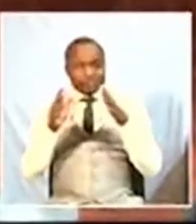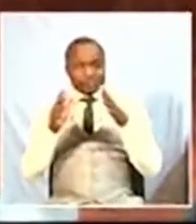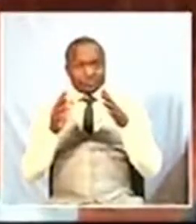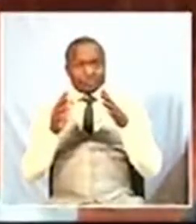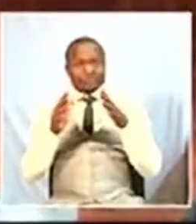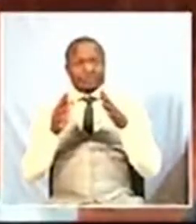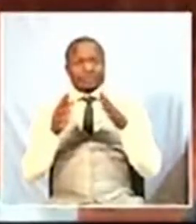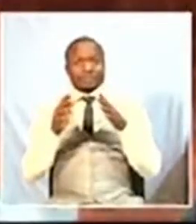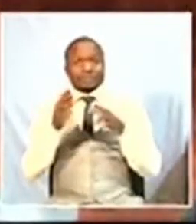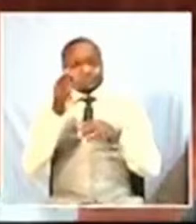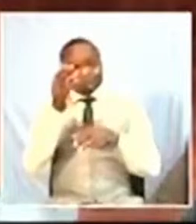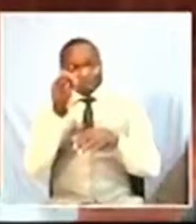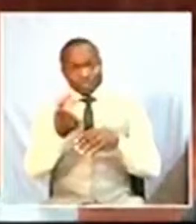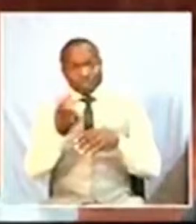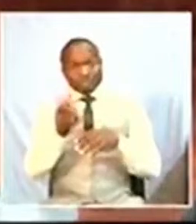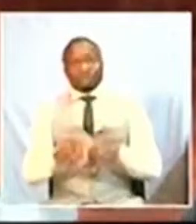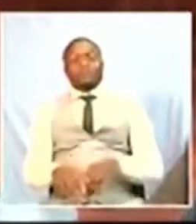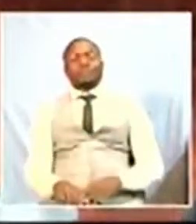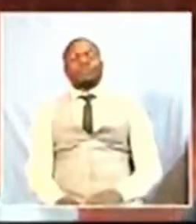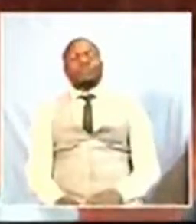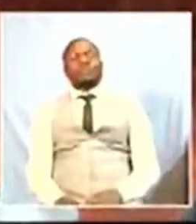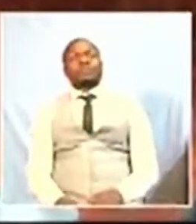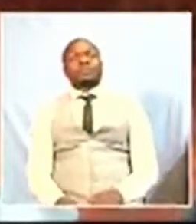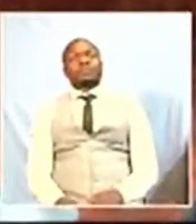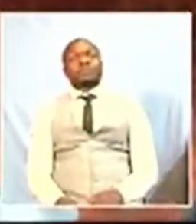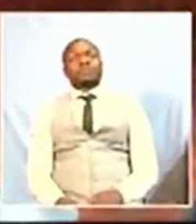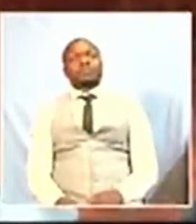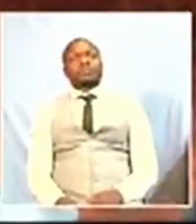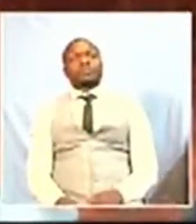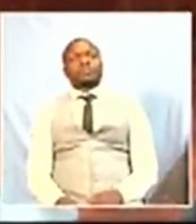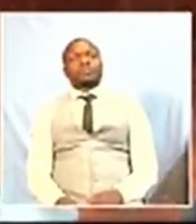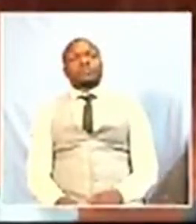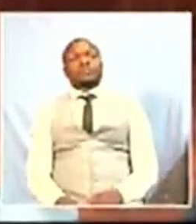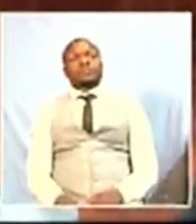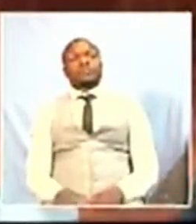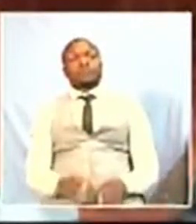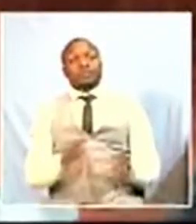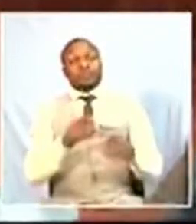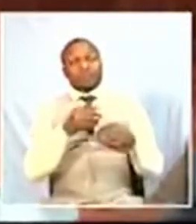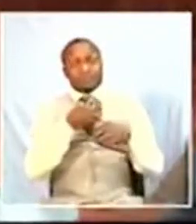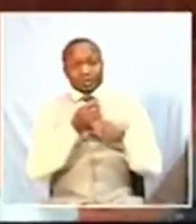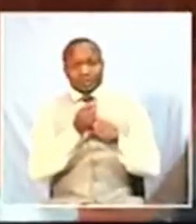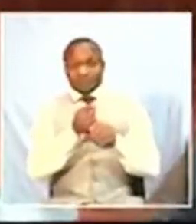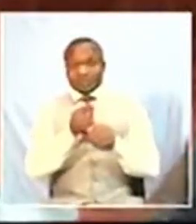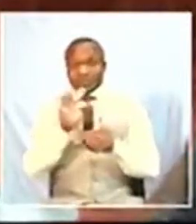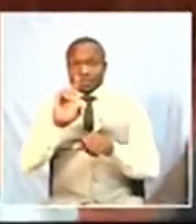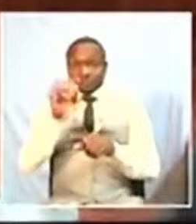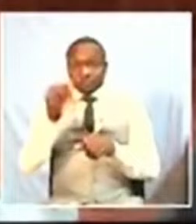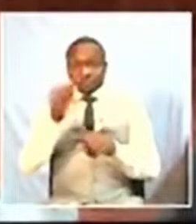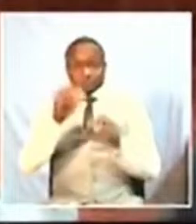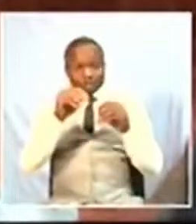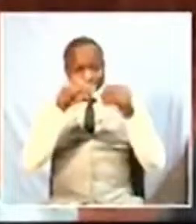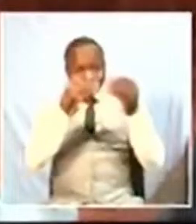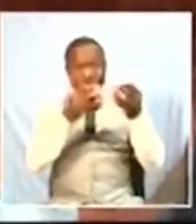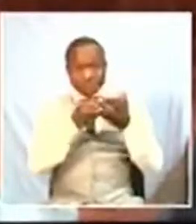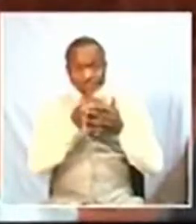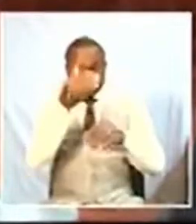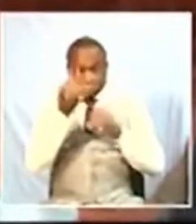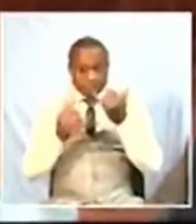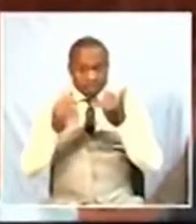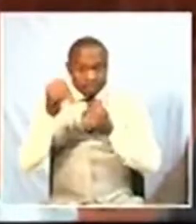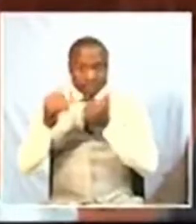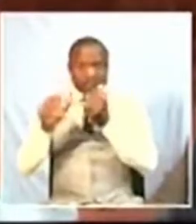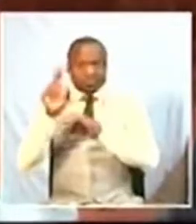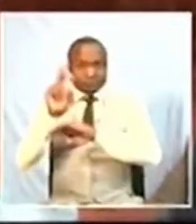think there was a sitting that was constituted under CDF, in which there were buried some monies towards the completion of the projects that